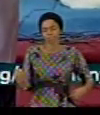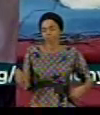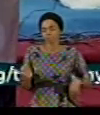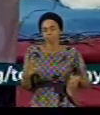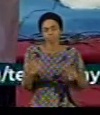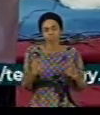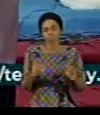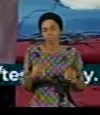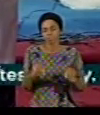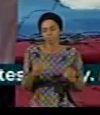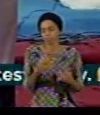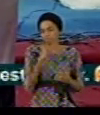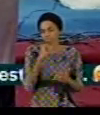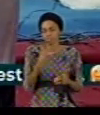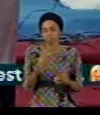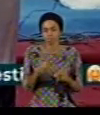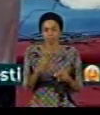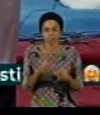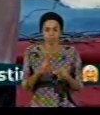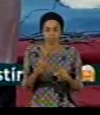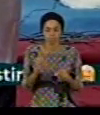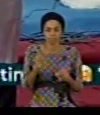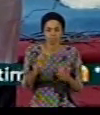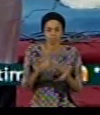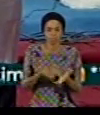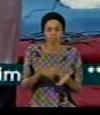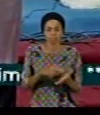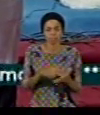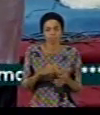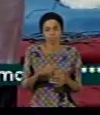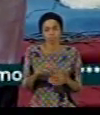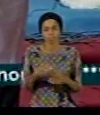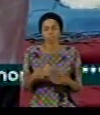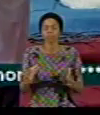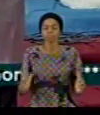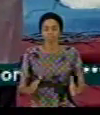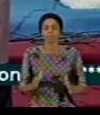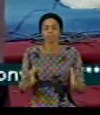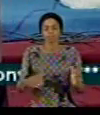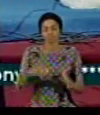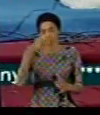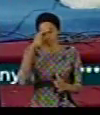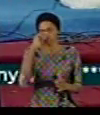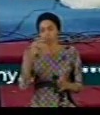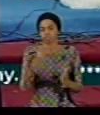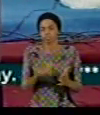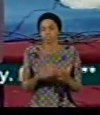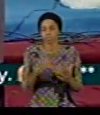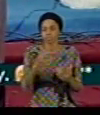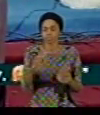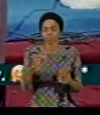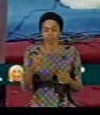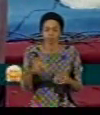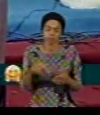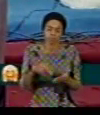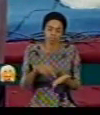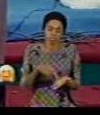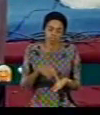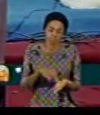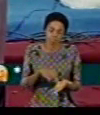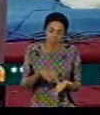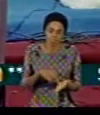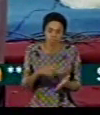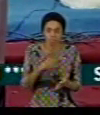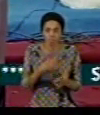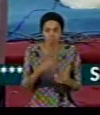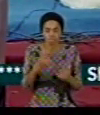him for like 2 minutes. And then he stood up. I said, you can walk. He took the first step. He started walking